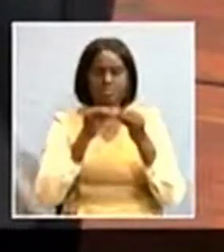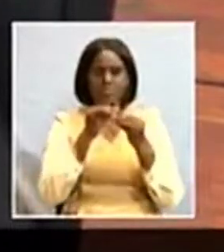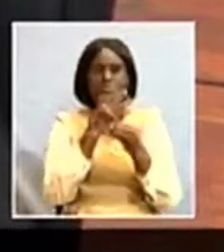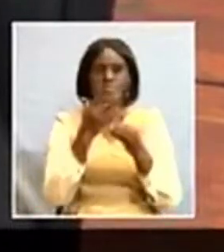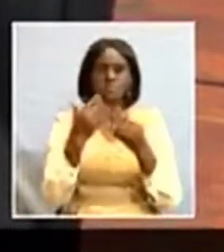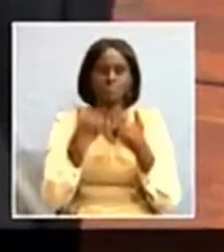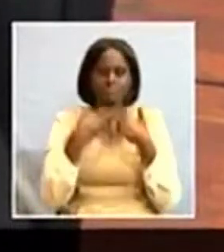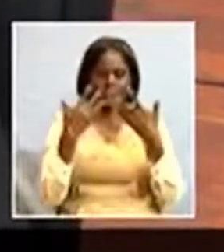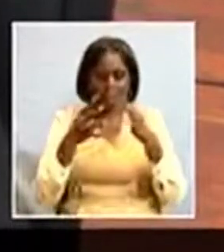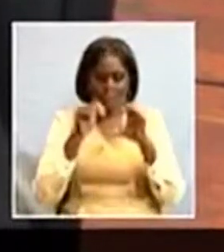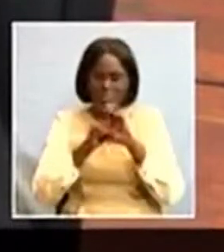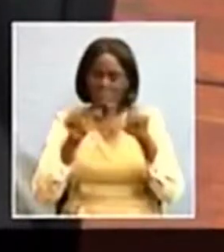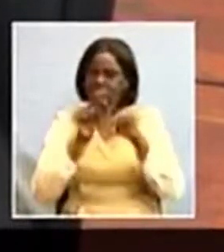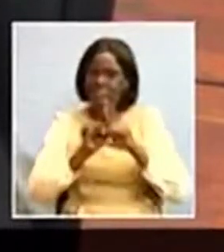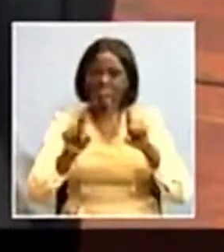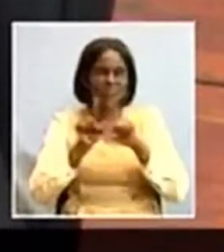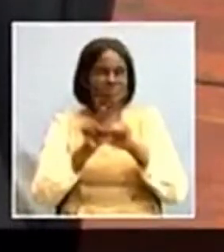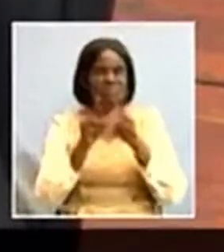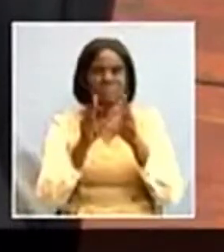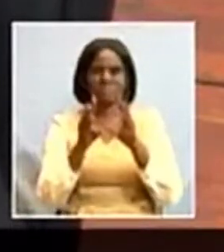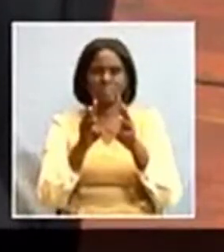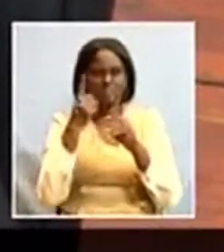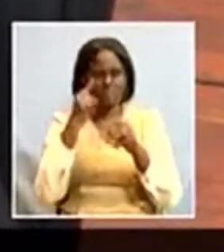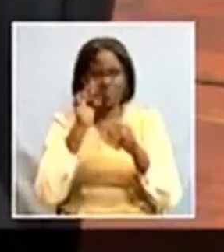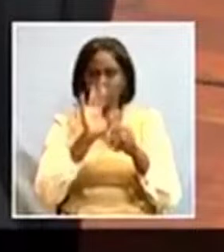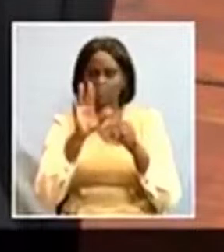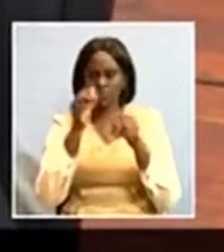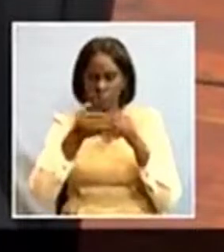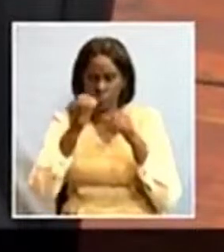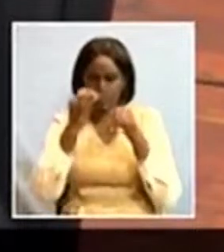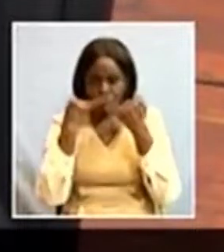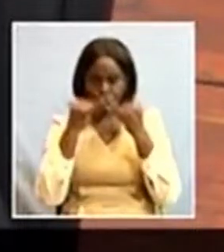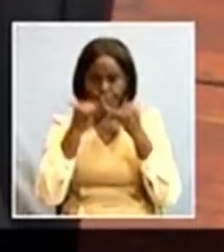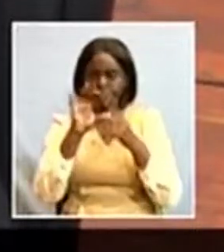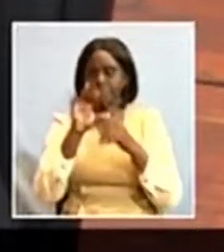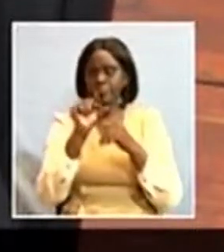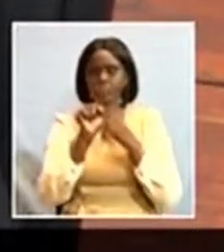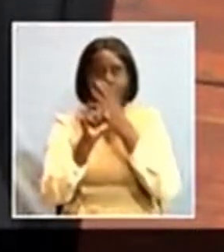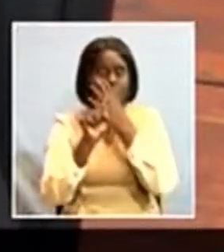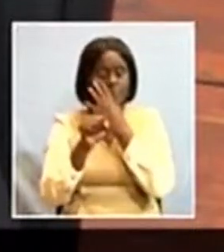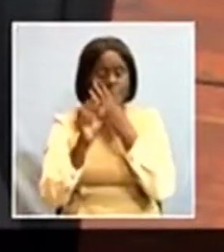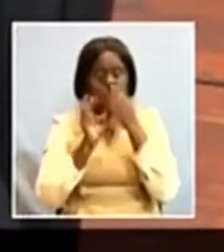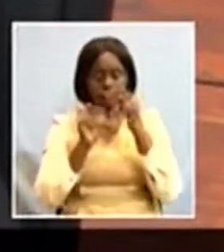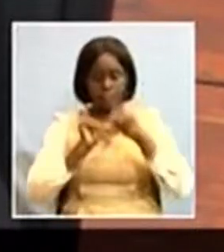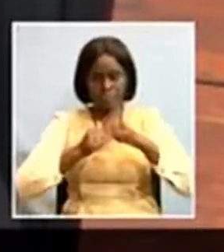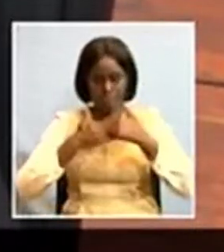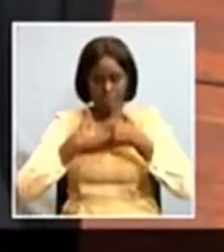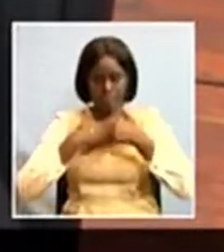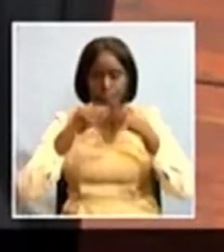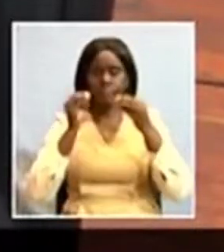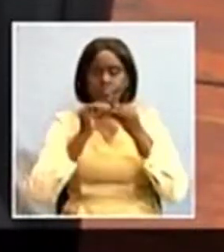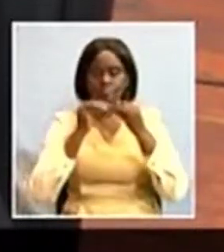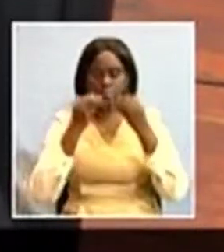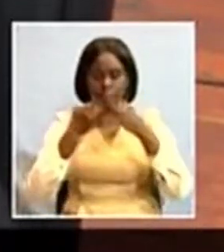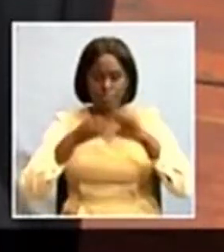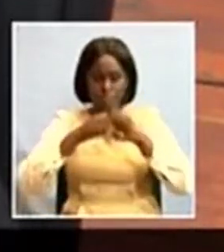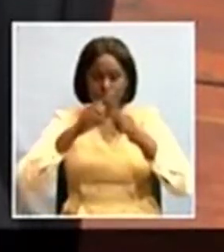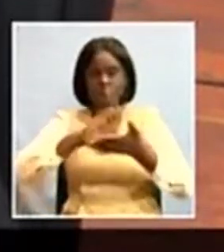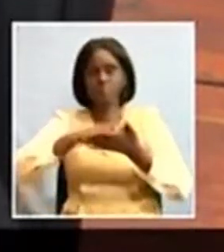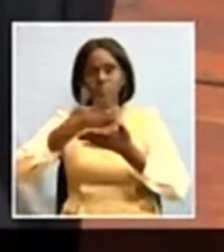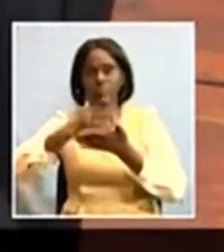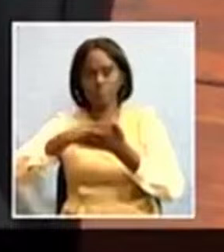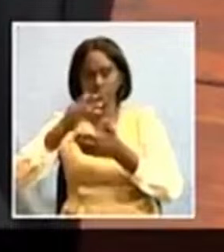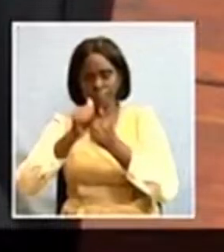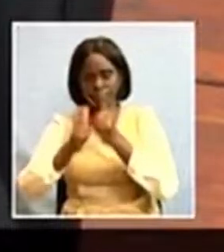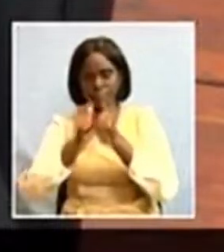assets in this manner. For your own information, CS, we have a lot of even laptops that